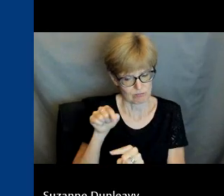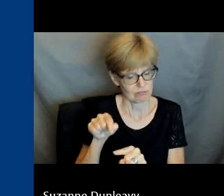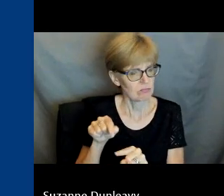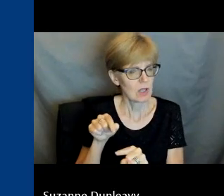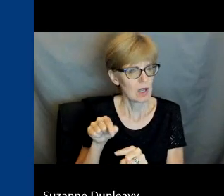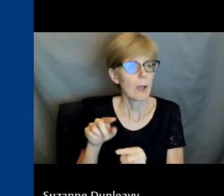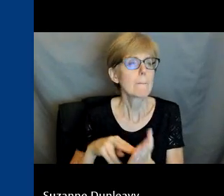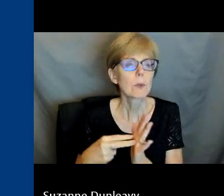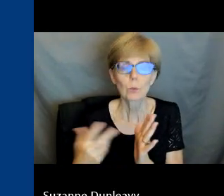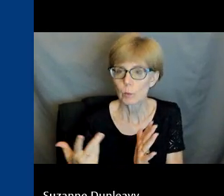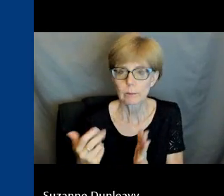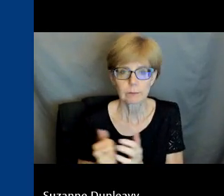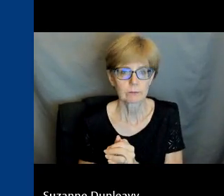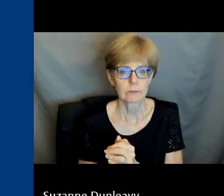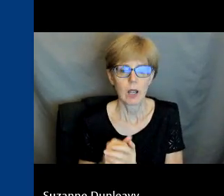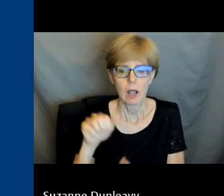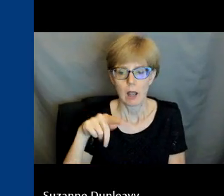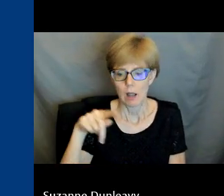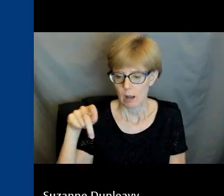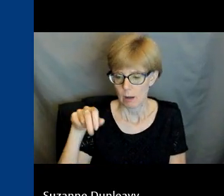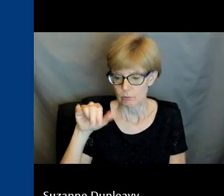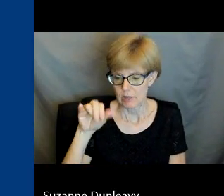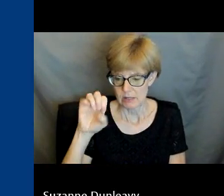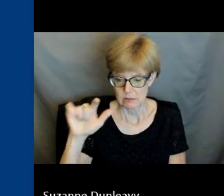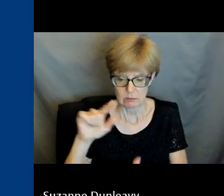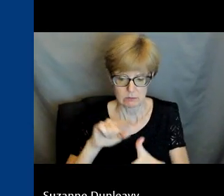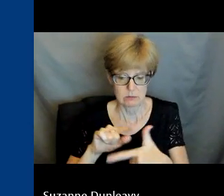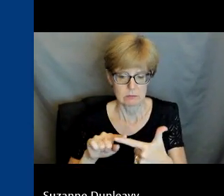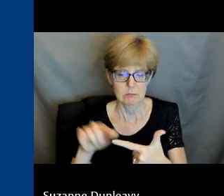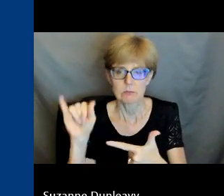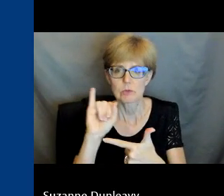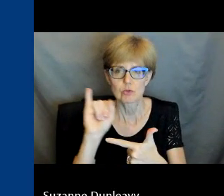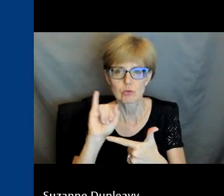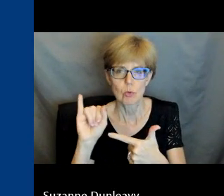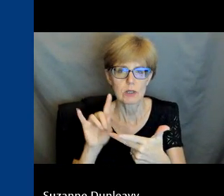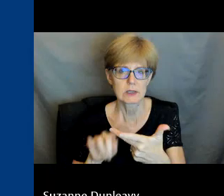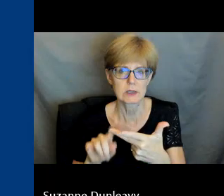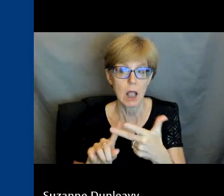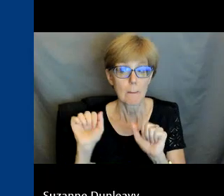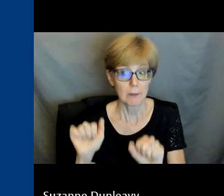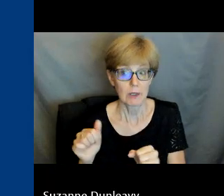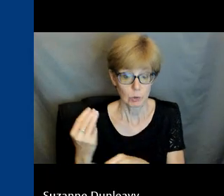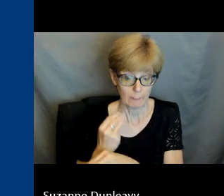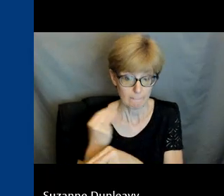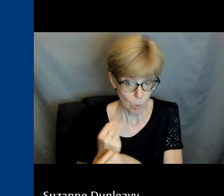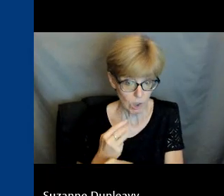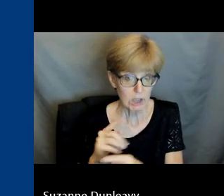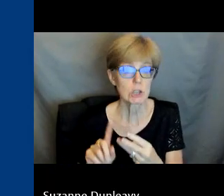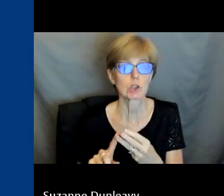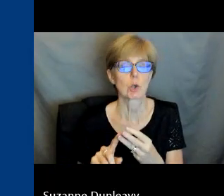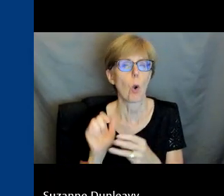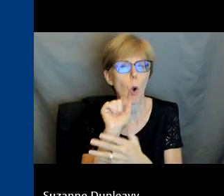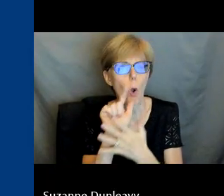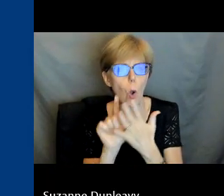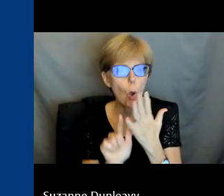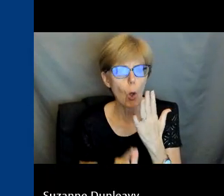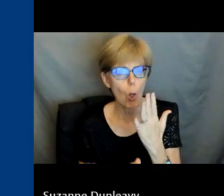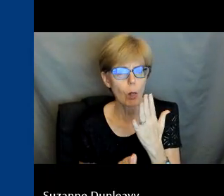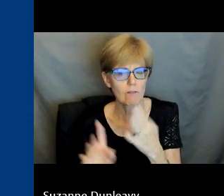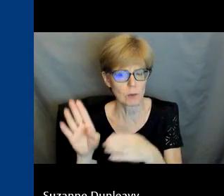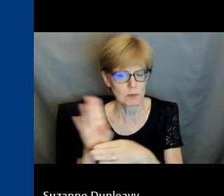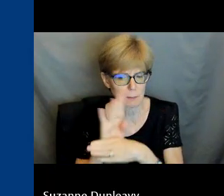I'm talking about appraisals, I'm talking about insurance, I'm talking about the ability to get a mortgage, all of those industries that can